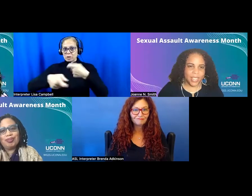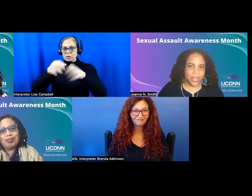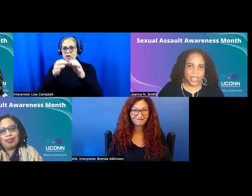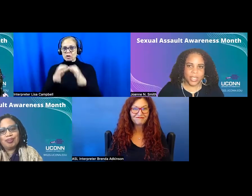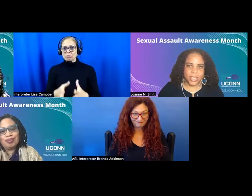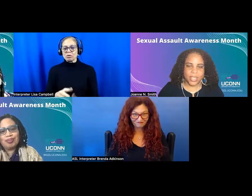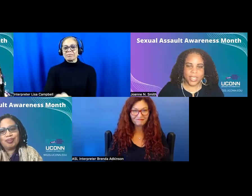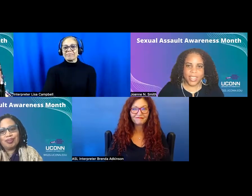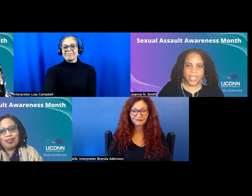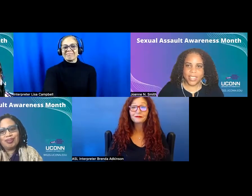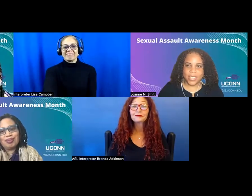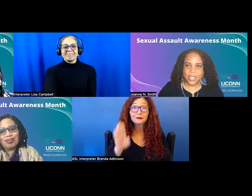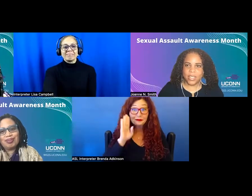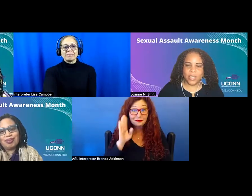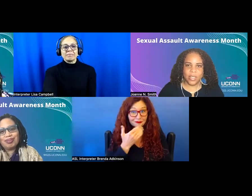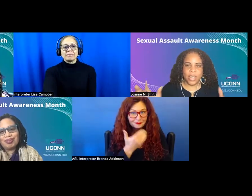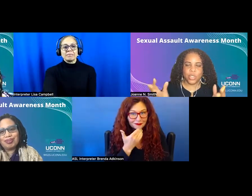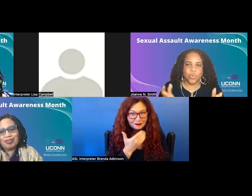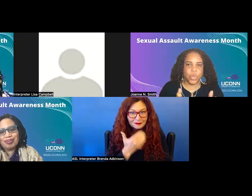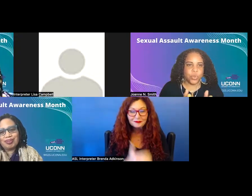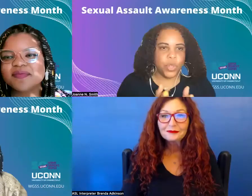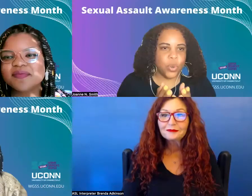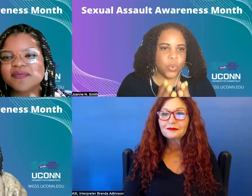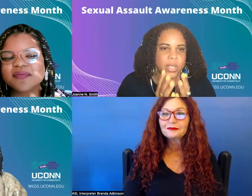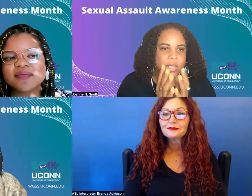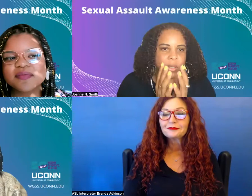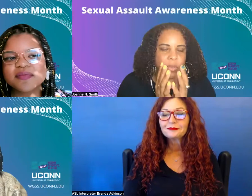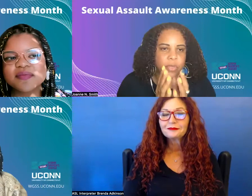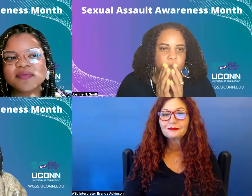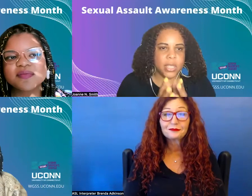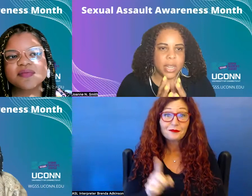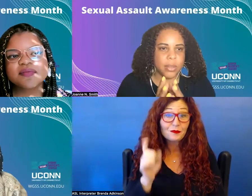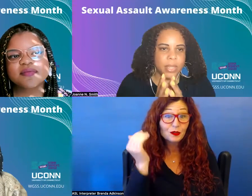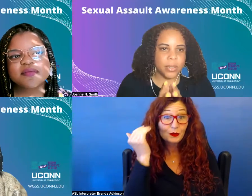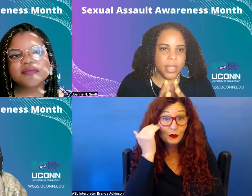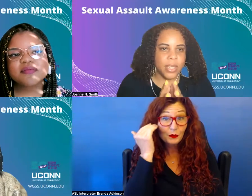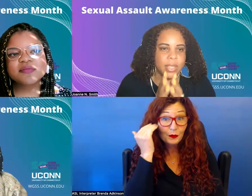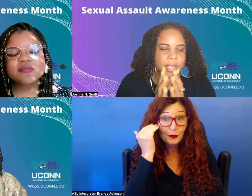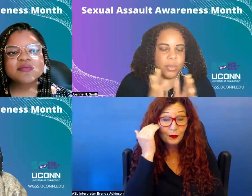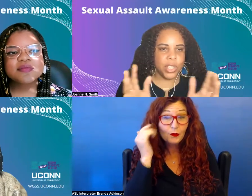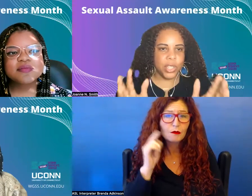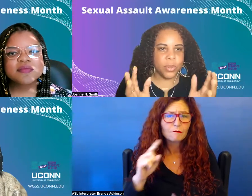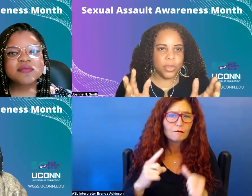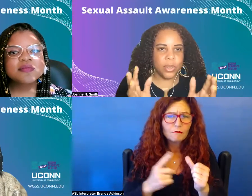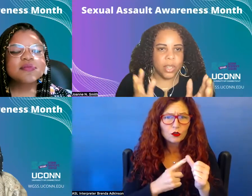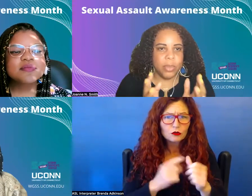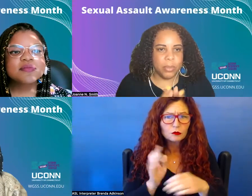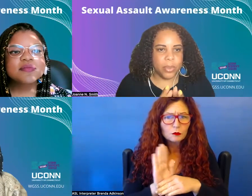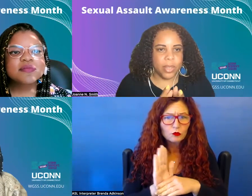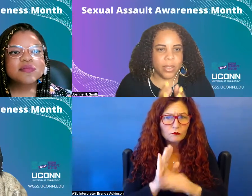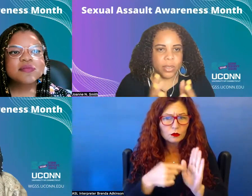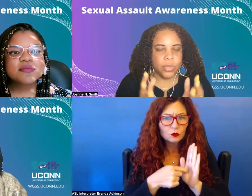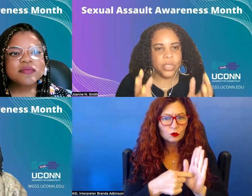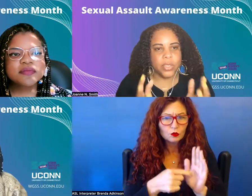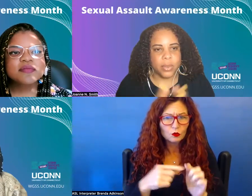Thank you, Aishah. And as you know, No was the first documentary that we showed to young people